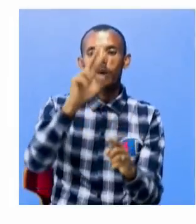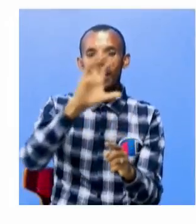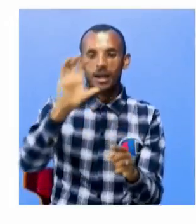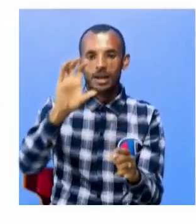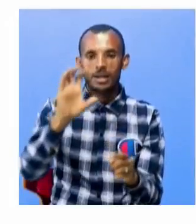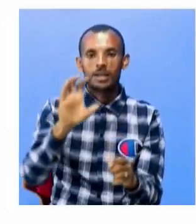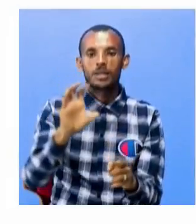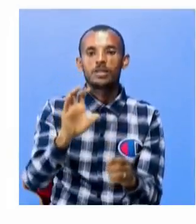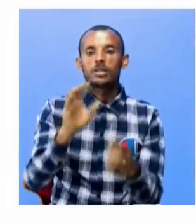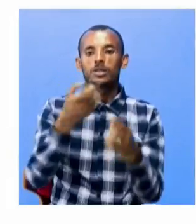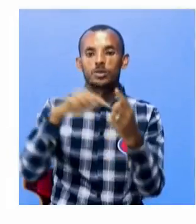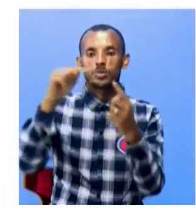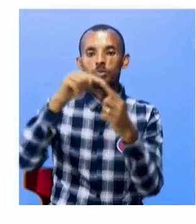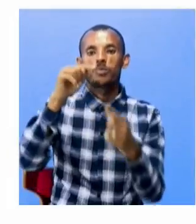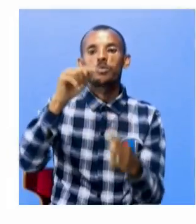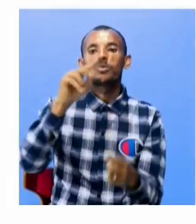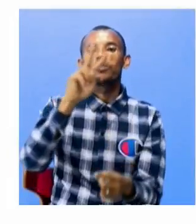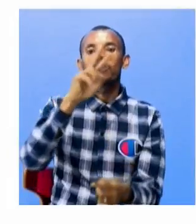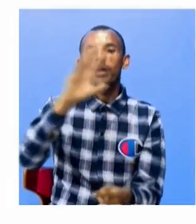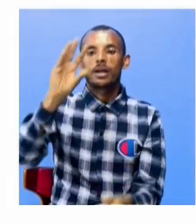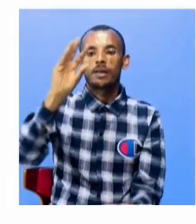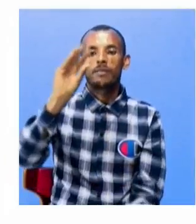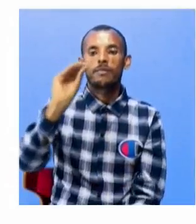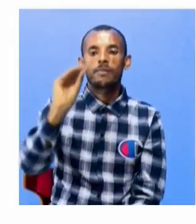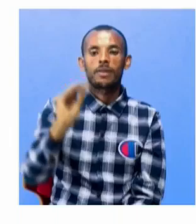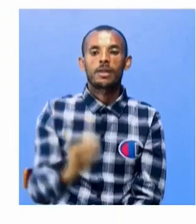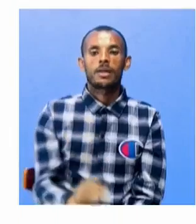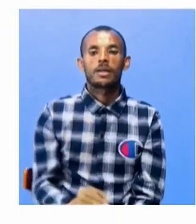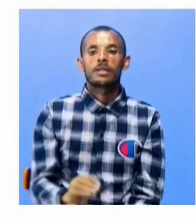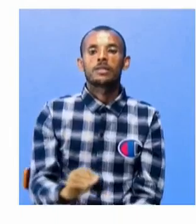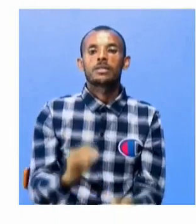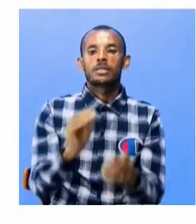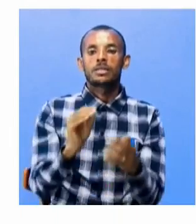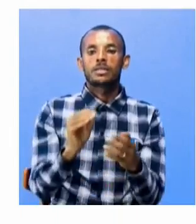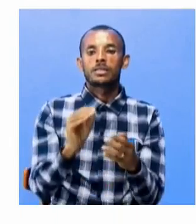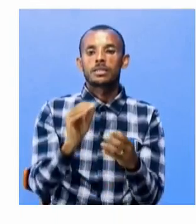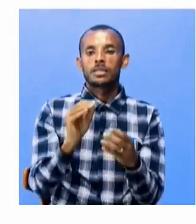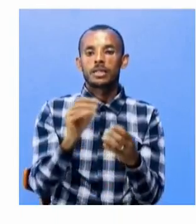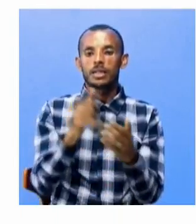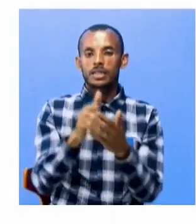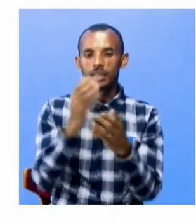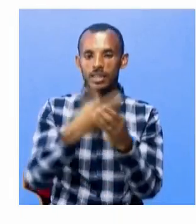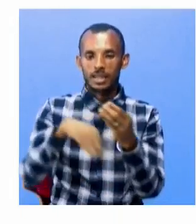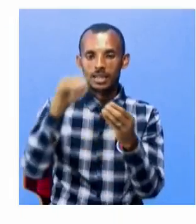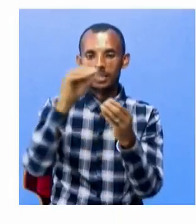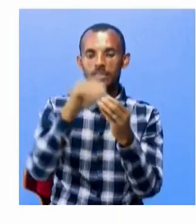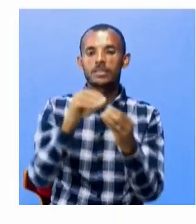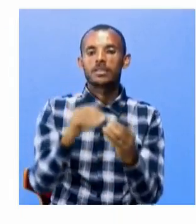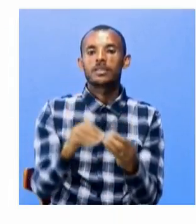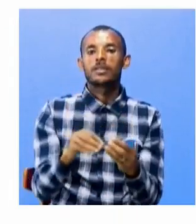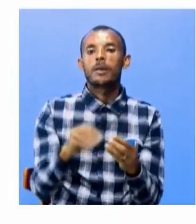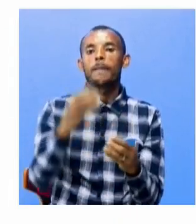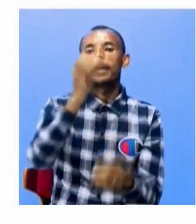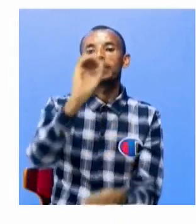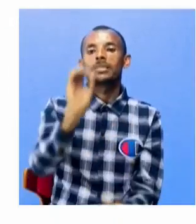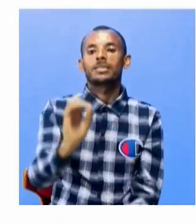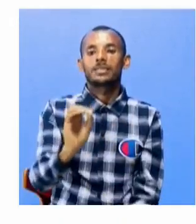to 250. So percent increase, it's increased, therefore percent